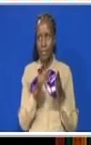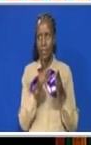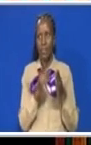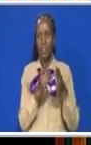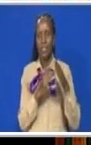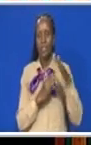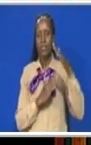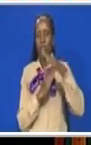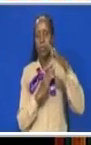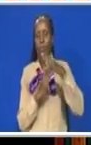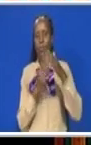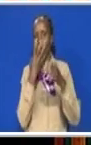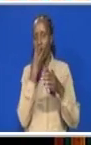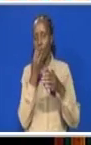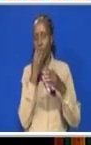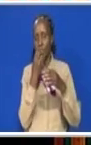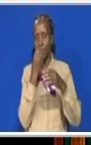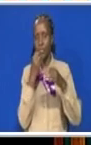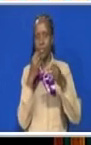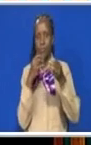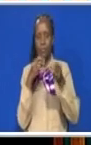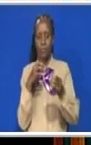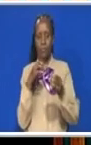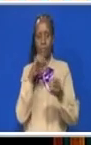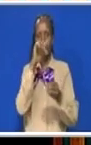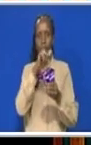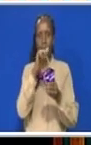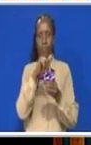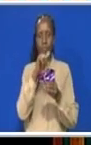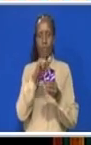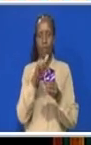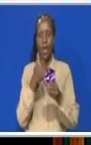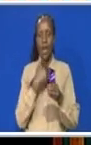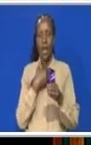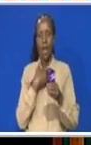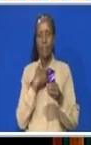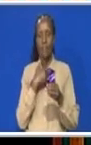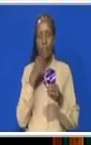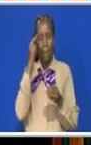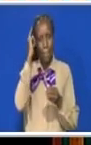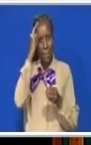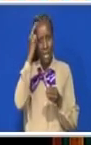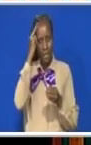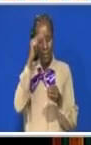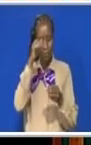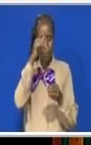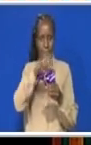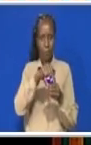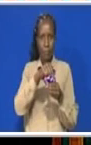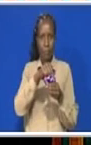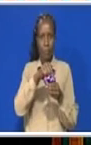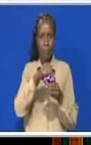top of the fruit. This is a scar, and this is as a it is